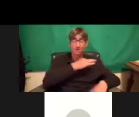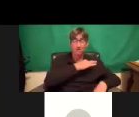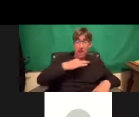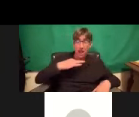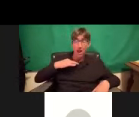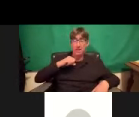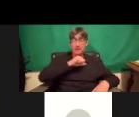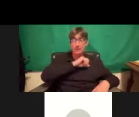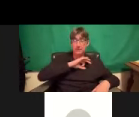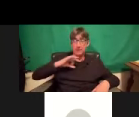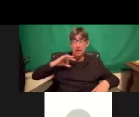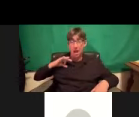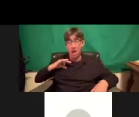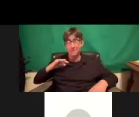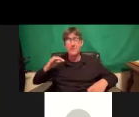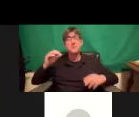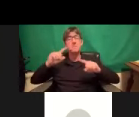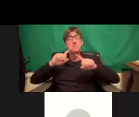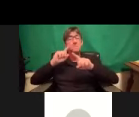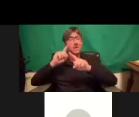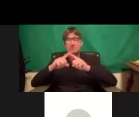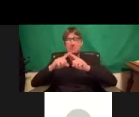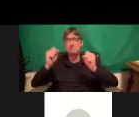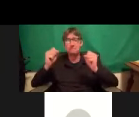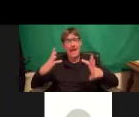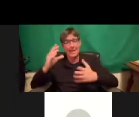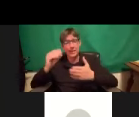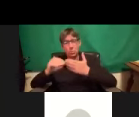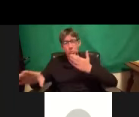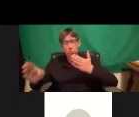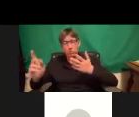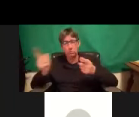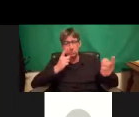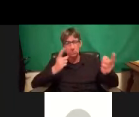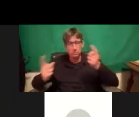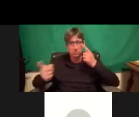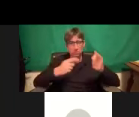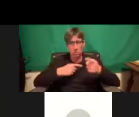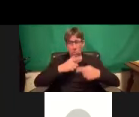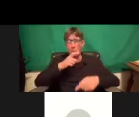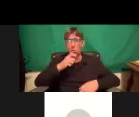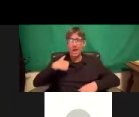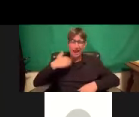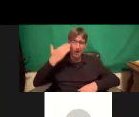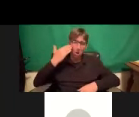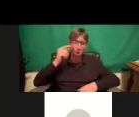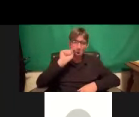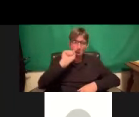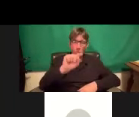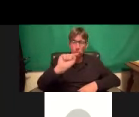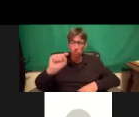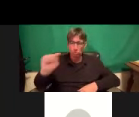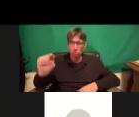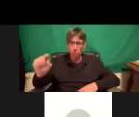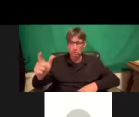heard a lot from students who I work with directly, just how